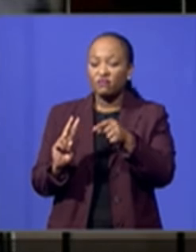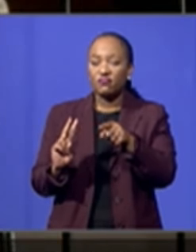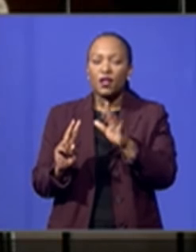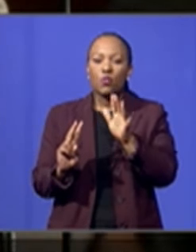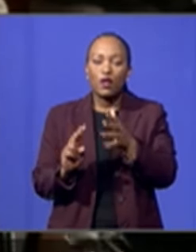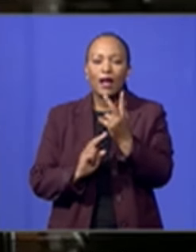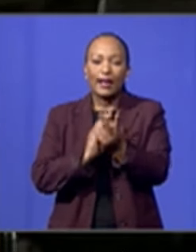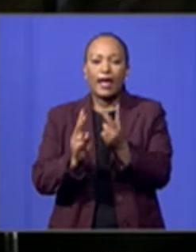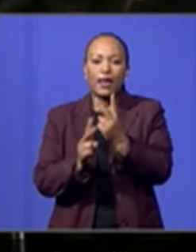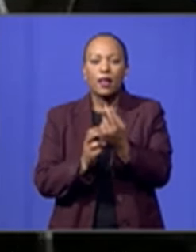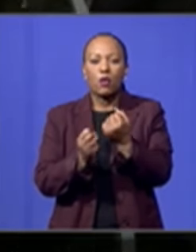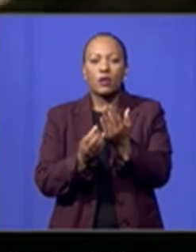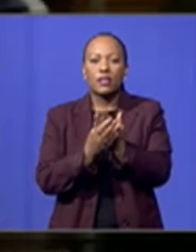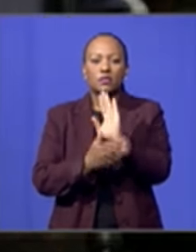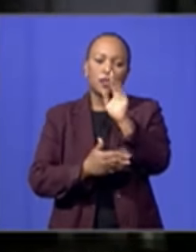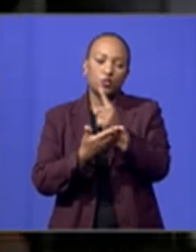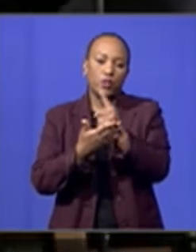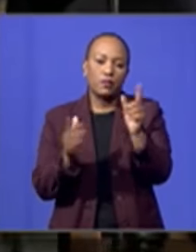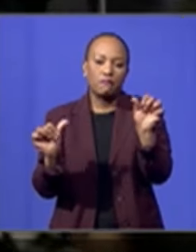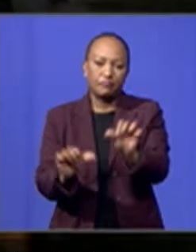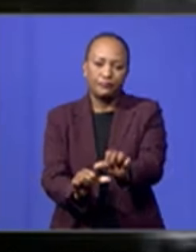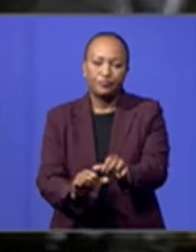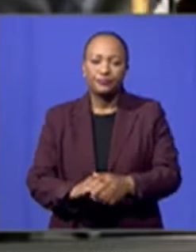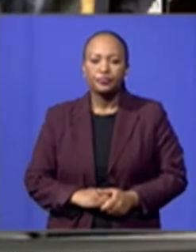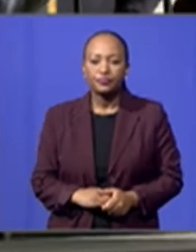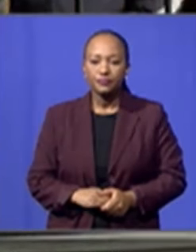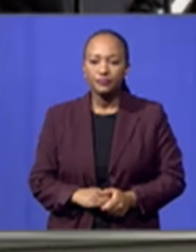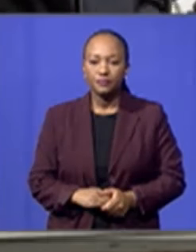boela gape kwa kgotlatshekelo beke e tlang.